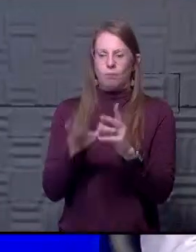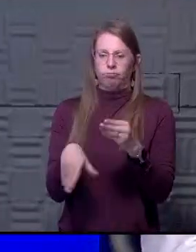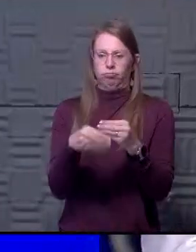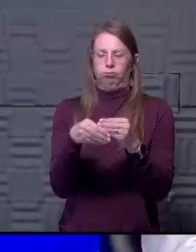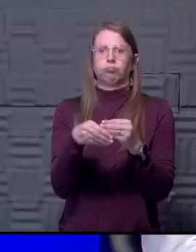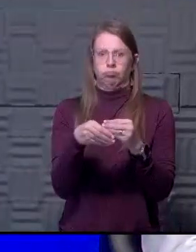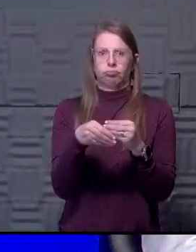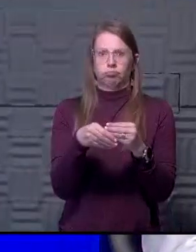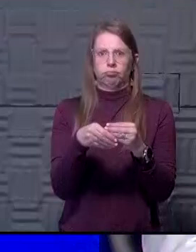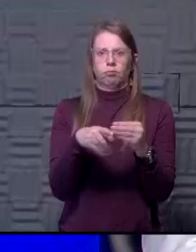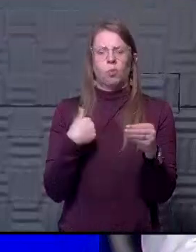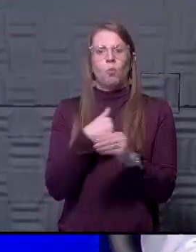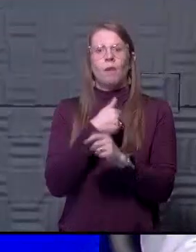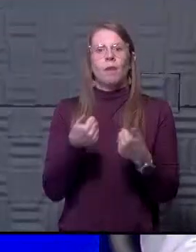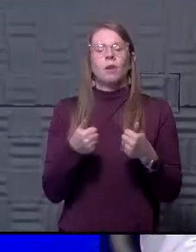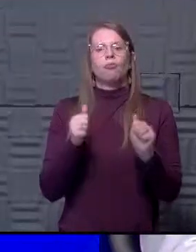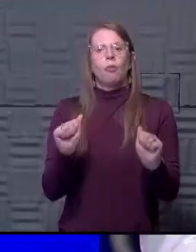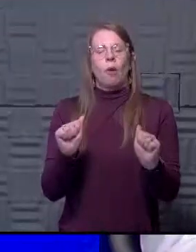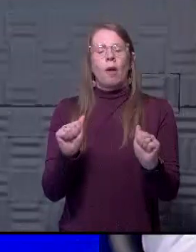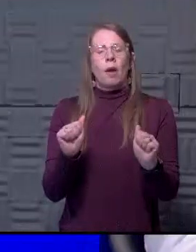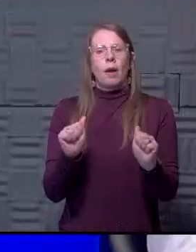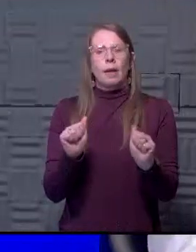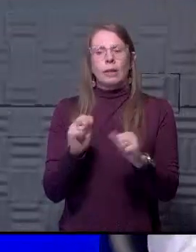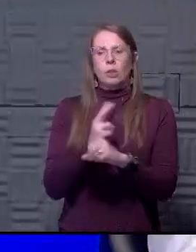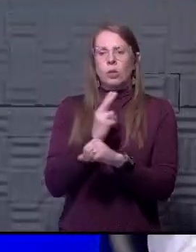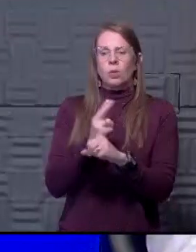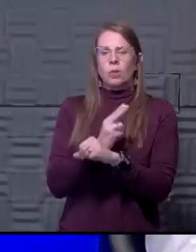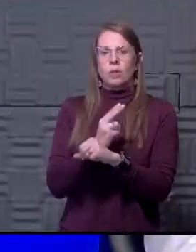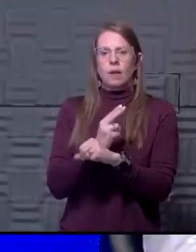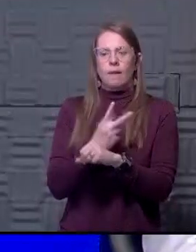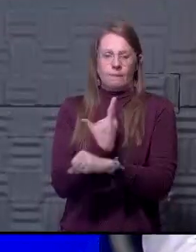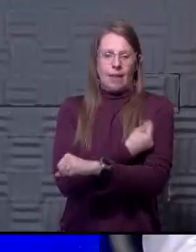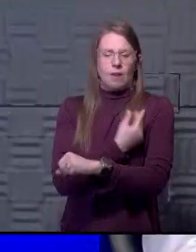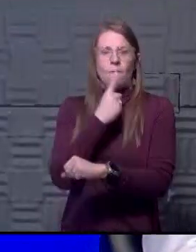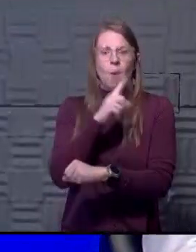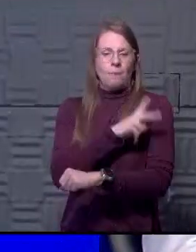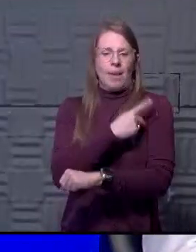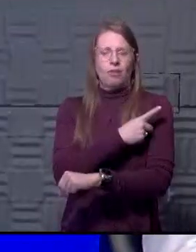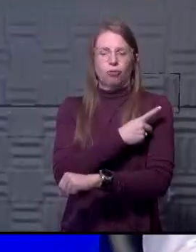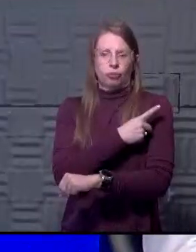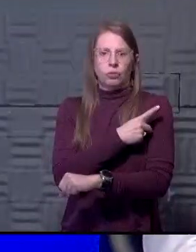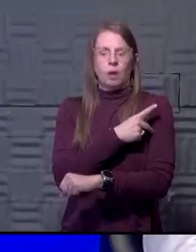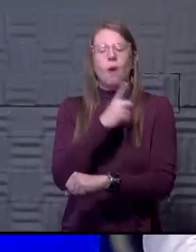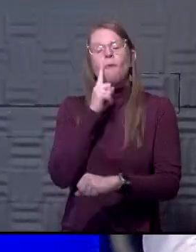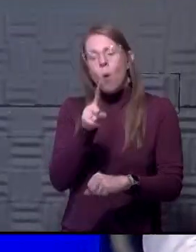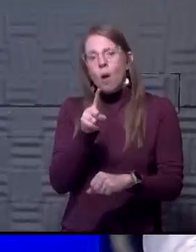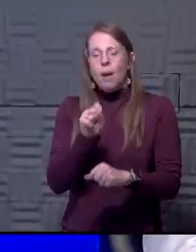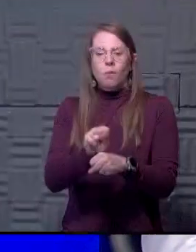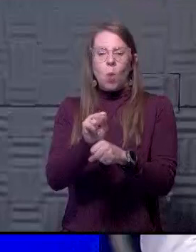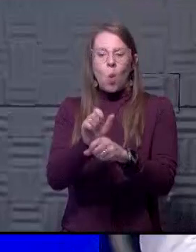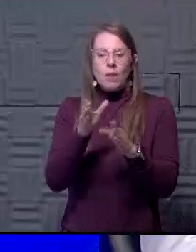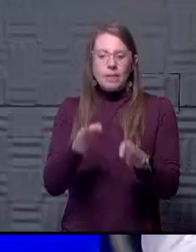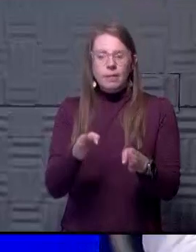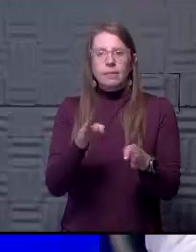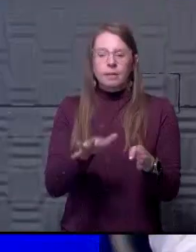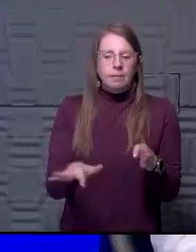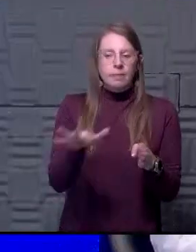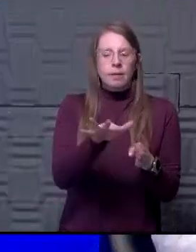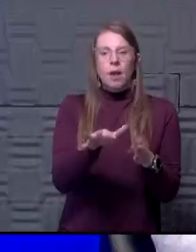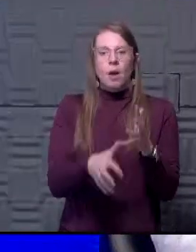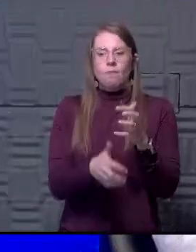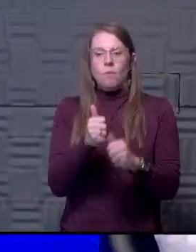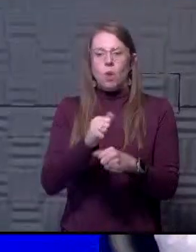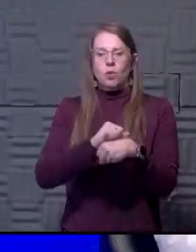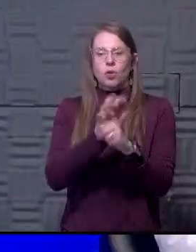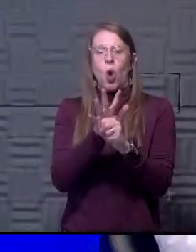We have tried to utilize the vaccines for the patients that are most, for the employees that are most